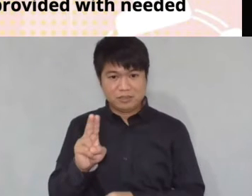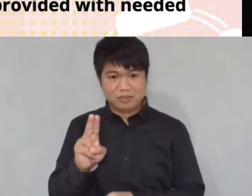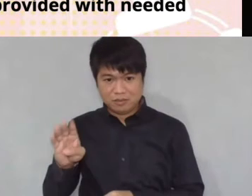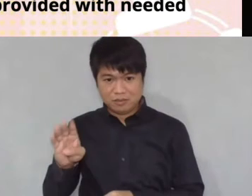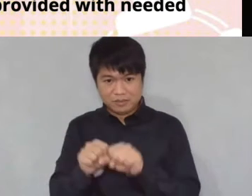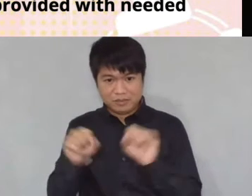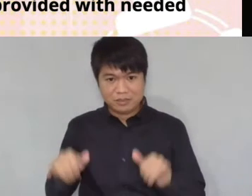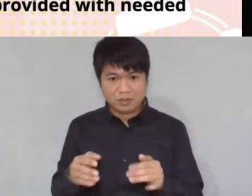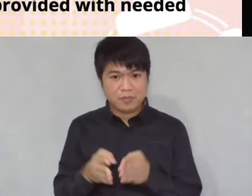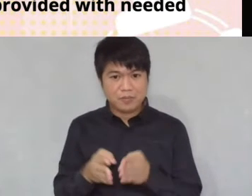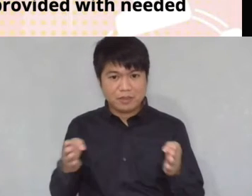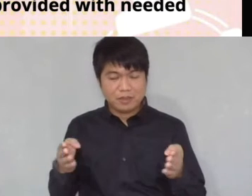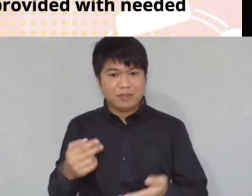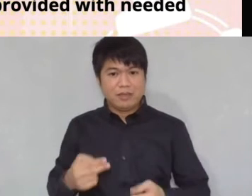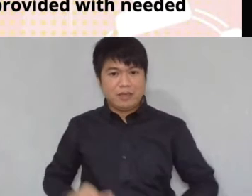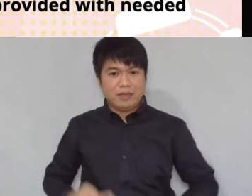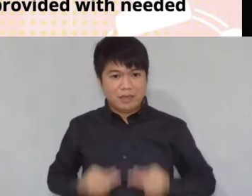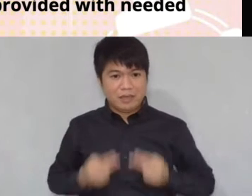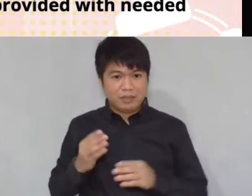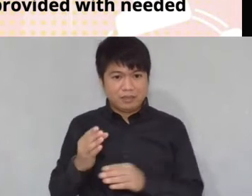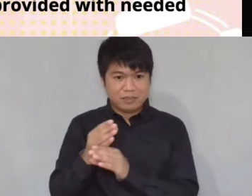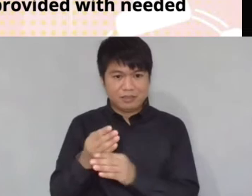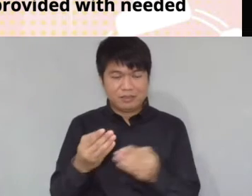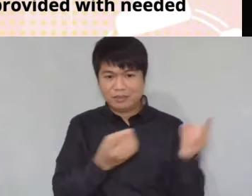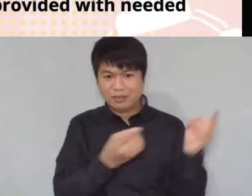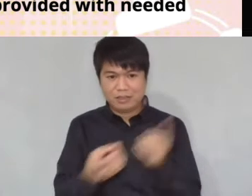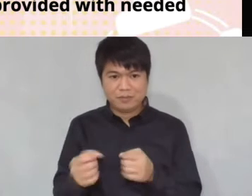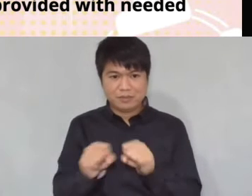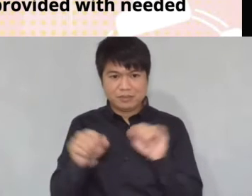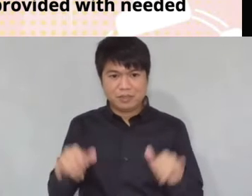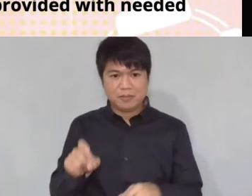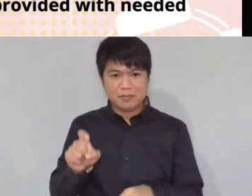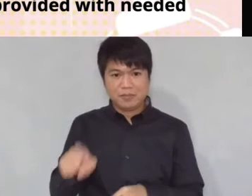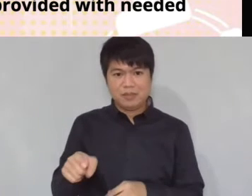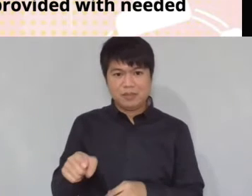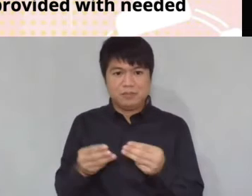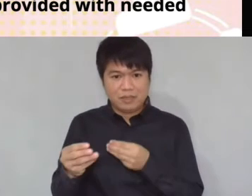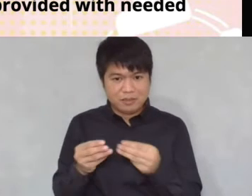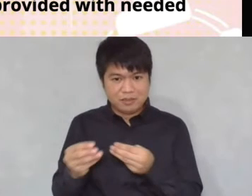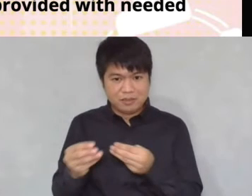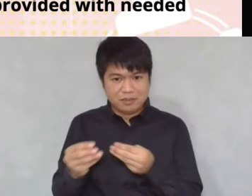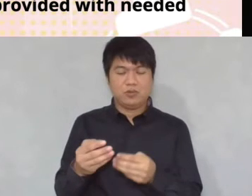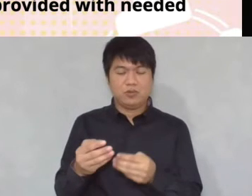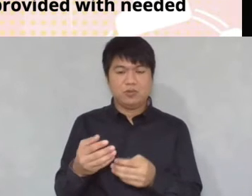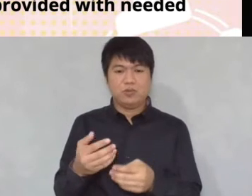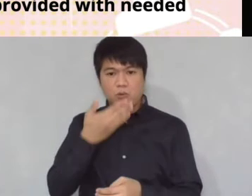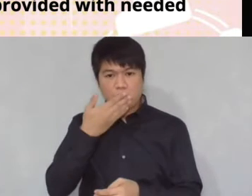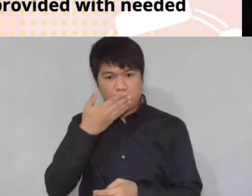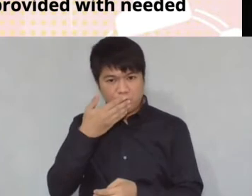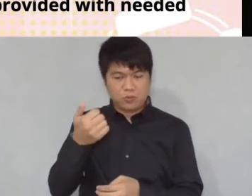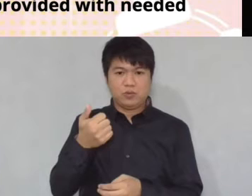within the bigger healthcare delivery system. And as such, but it should also be managed with well-defined